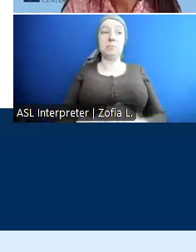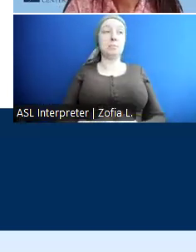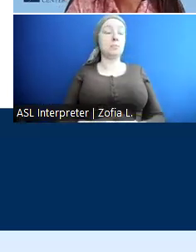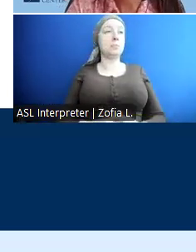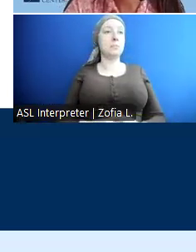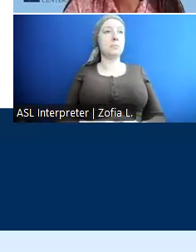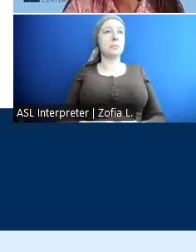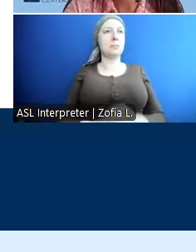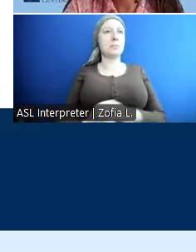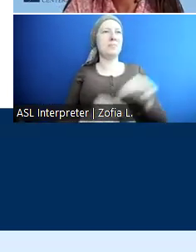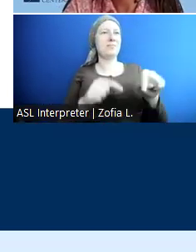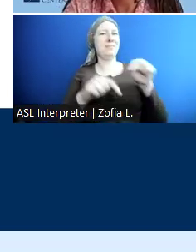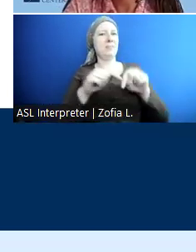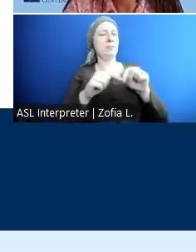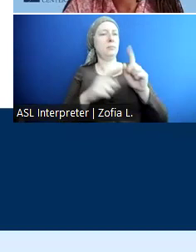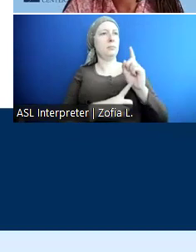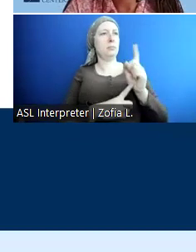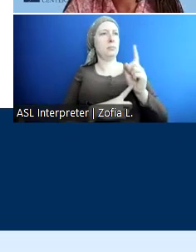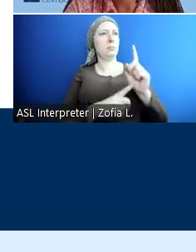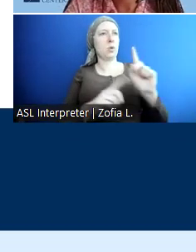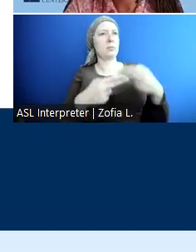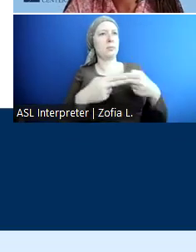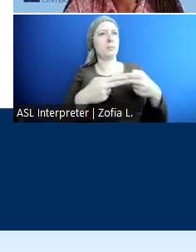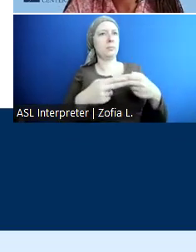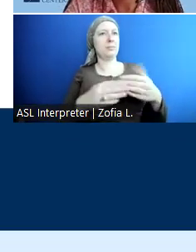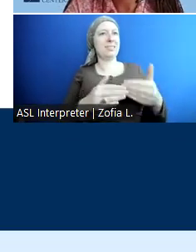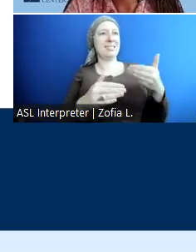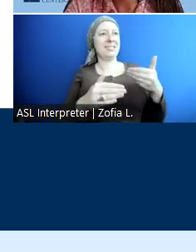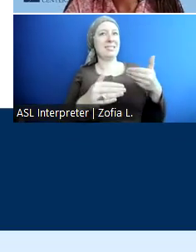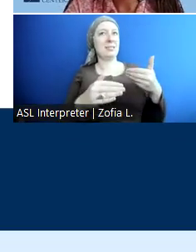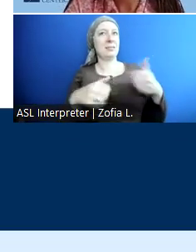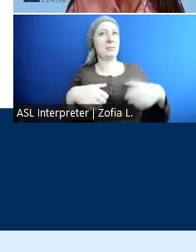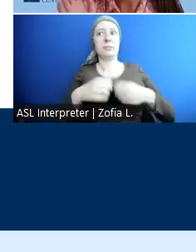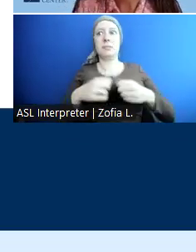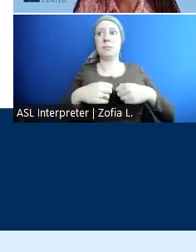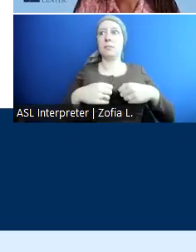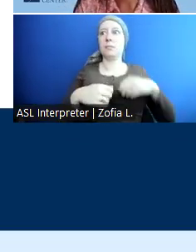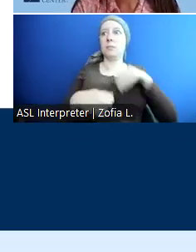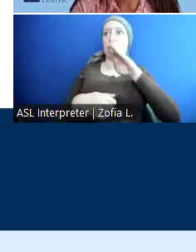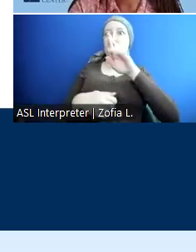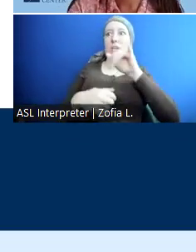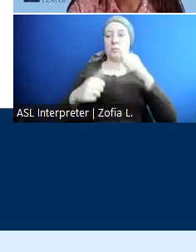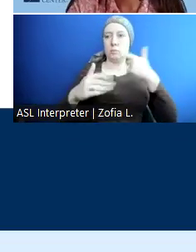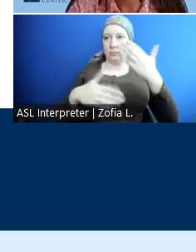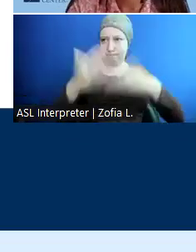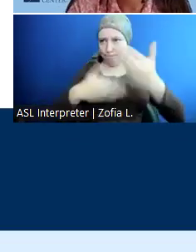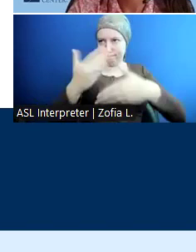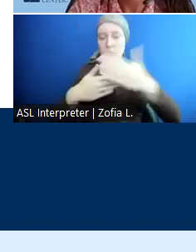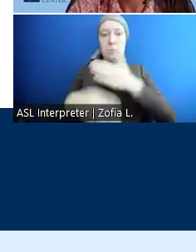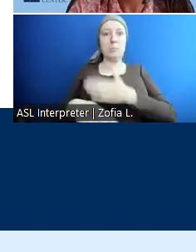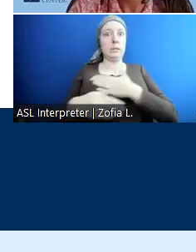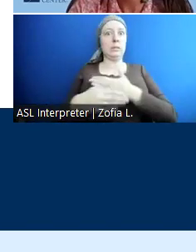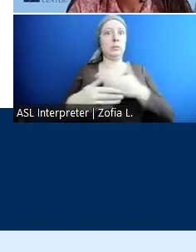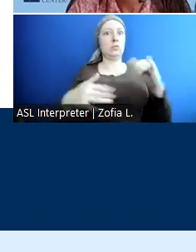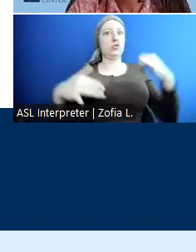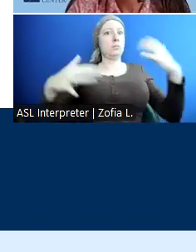Oh, if you can go back just one slide. Bree, we need to move ahead. So if you could give